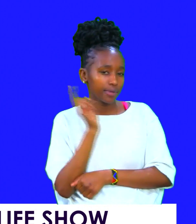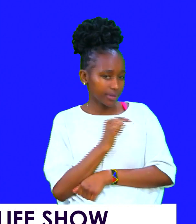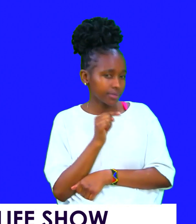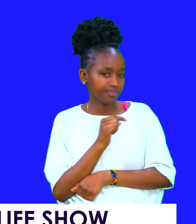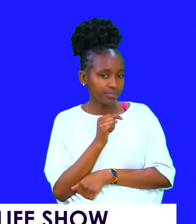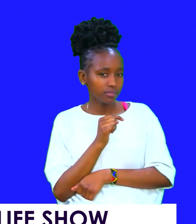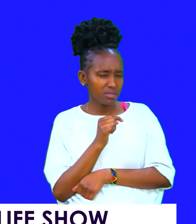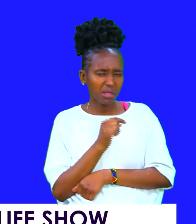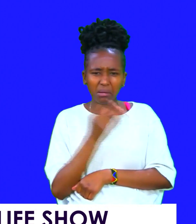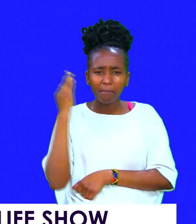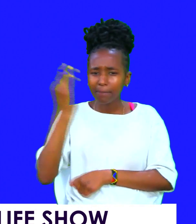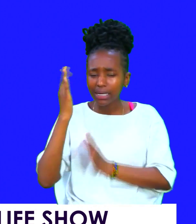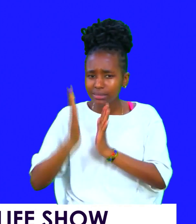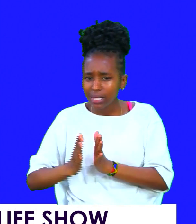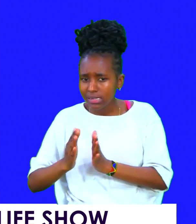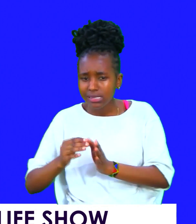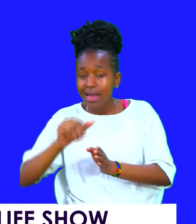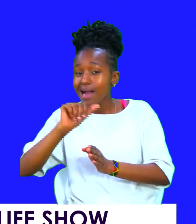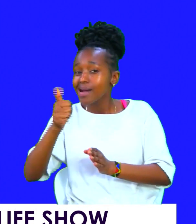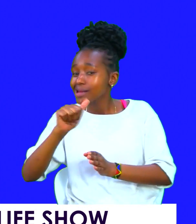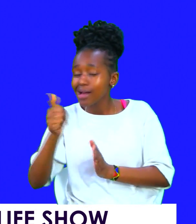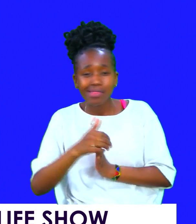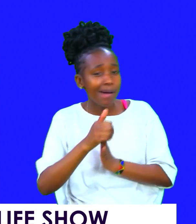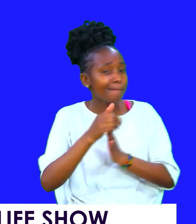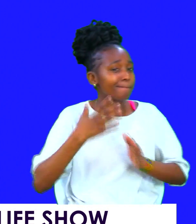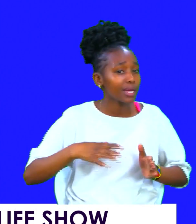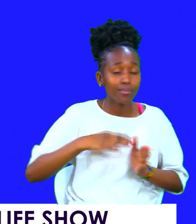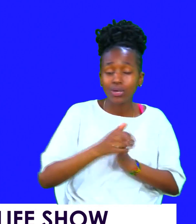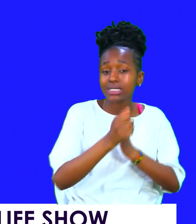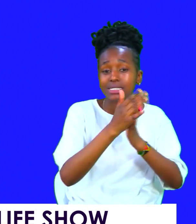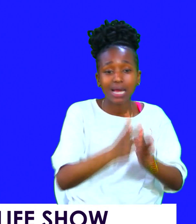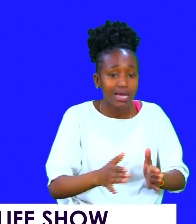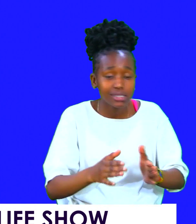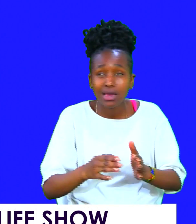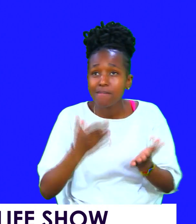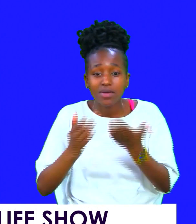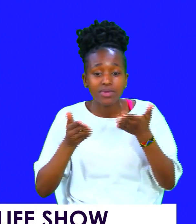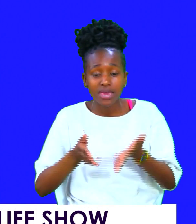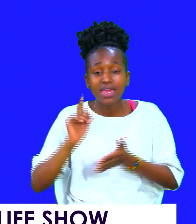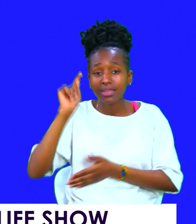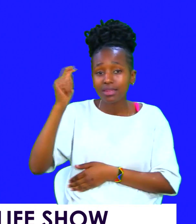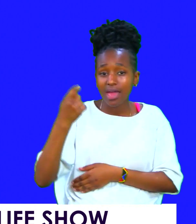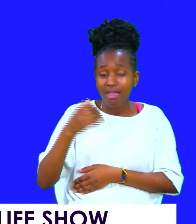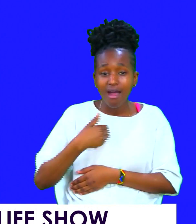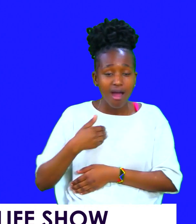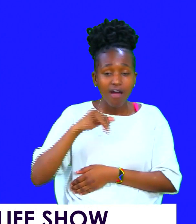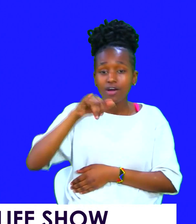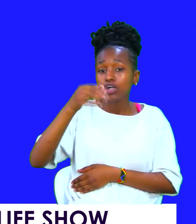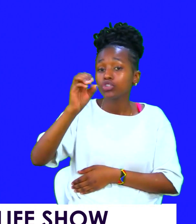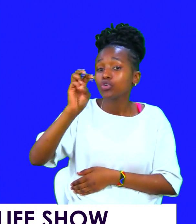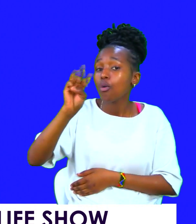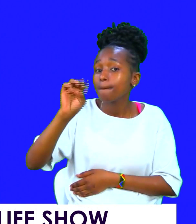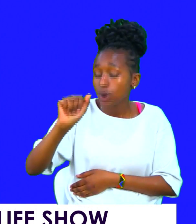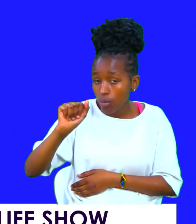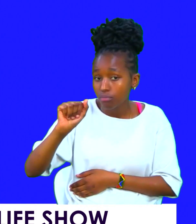just the pastors, even your leaders. People like, in Kenya's case, I hear people like Jomo Kenyatta and